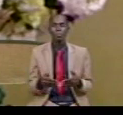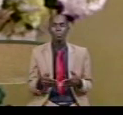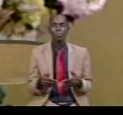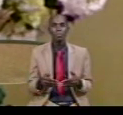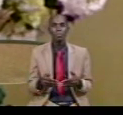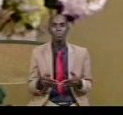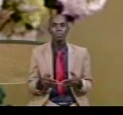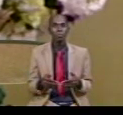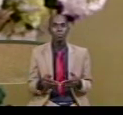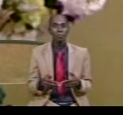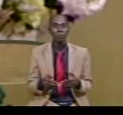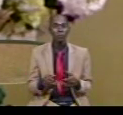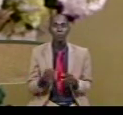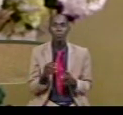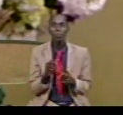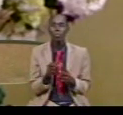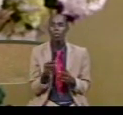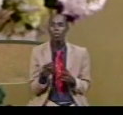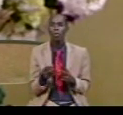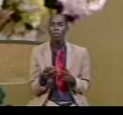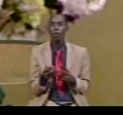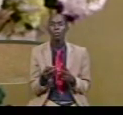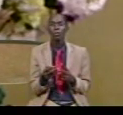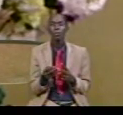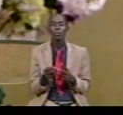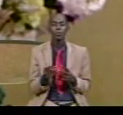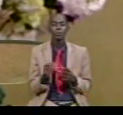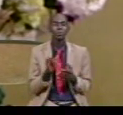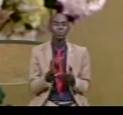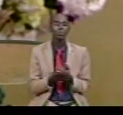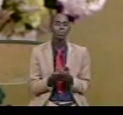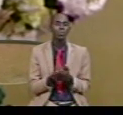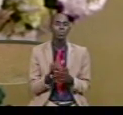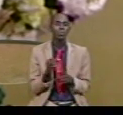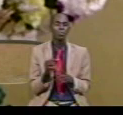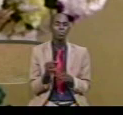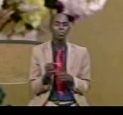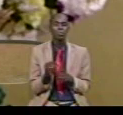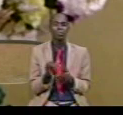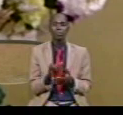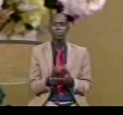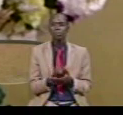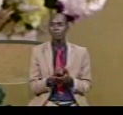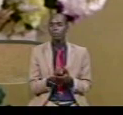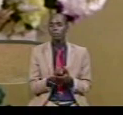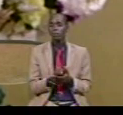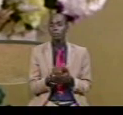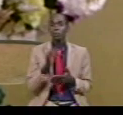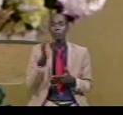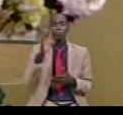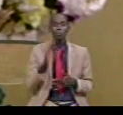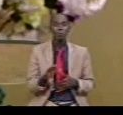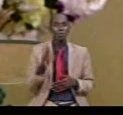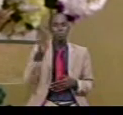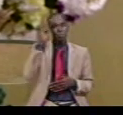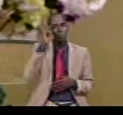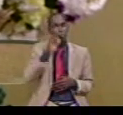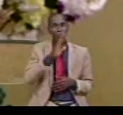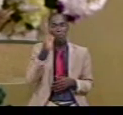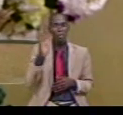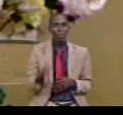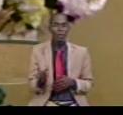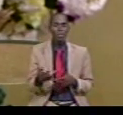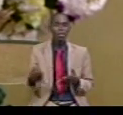or even picks a word and develops it into a theme, Pastor Kumuyi never repeats a